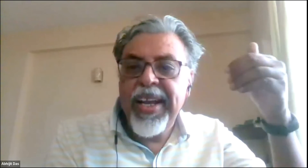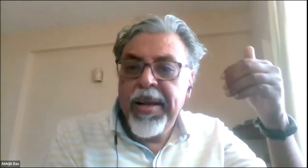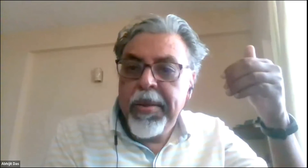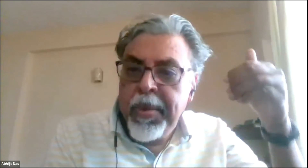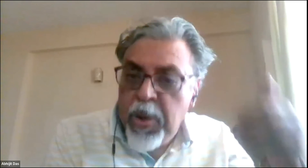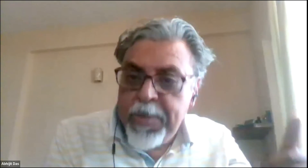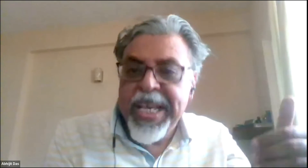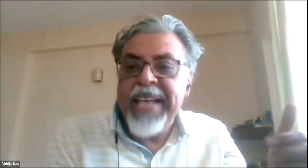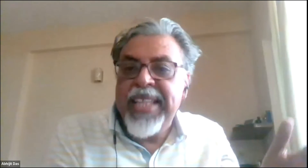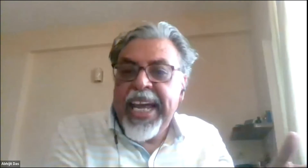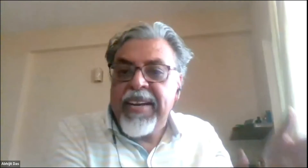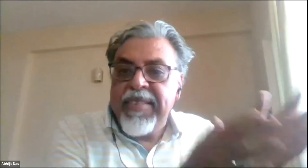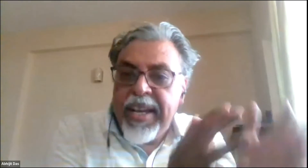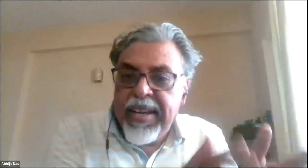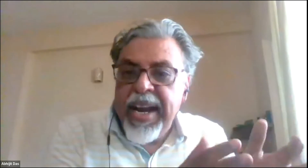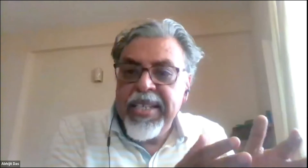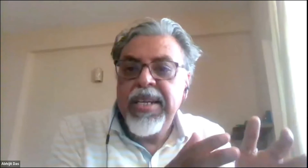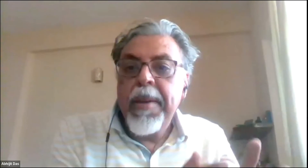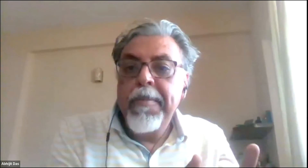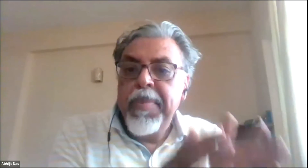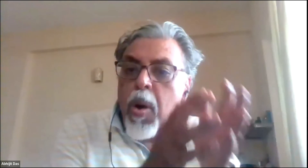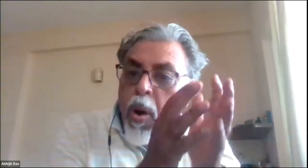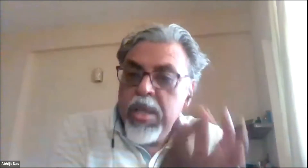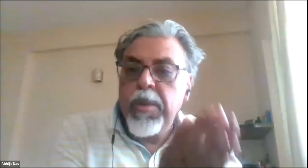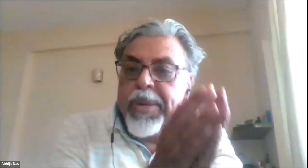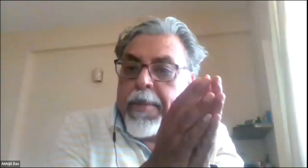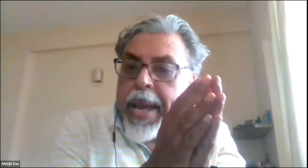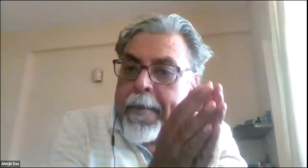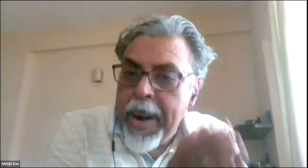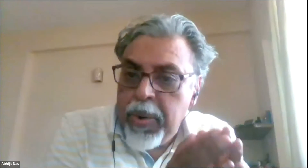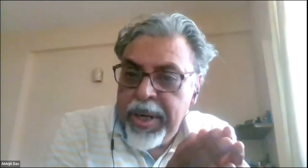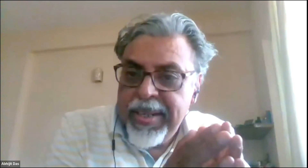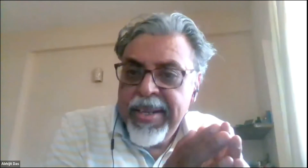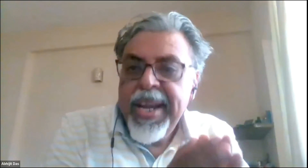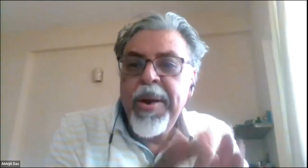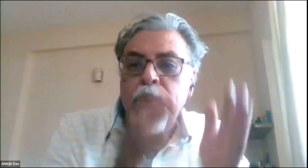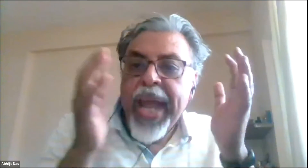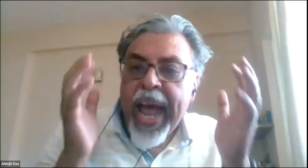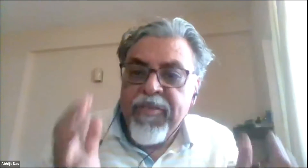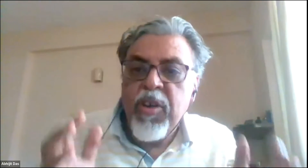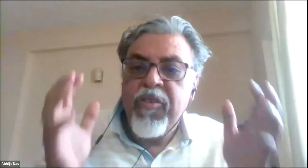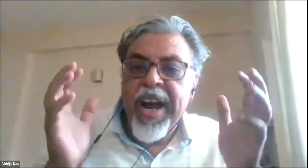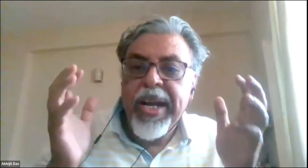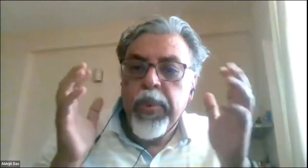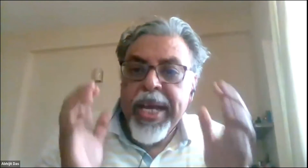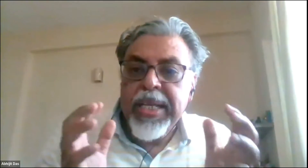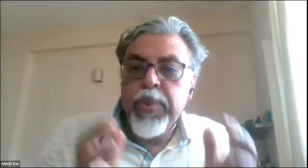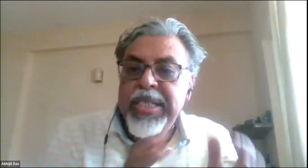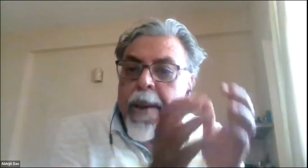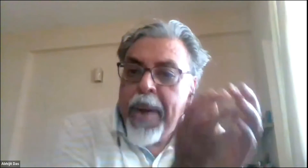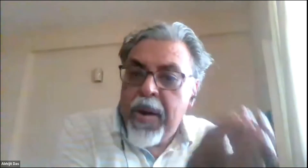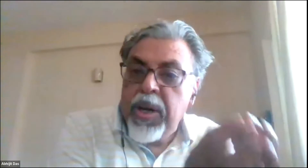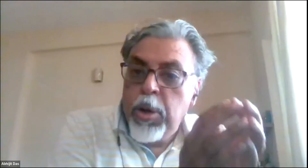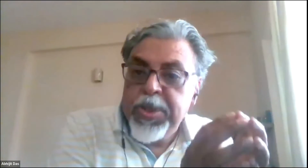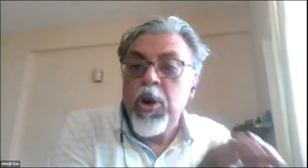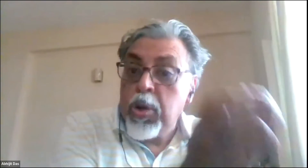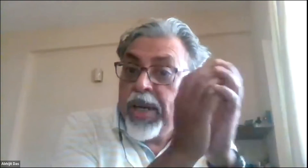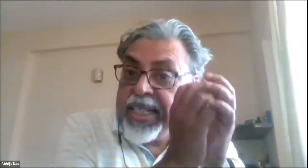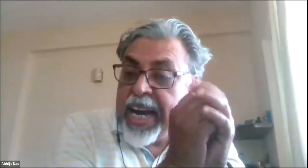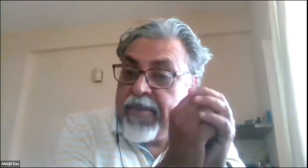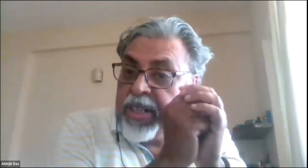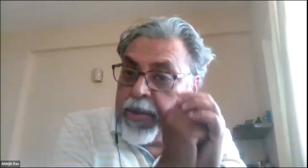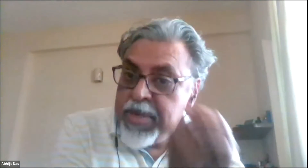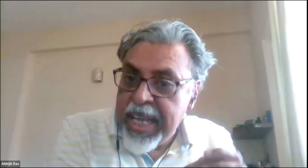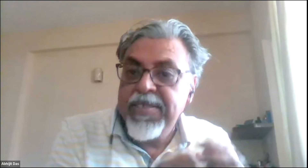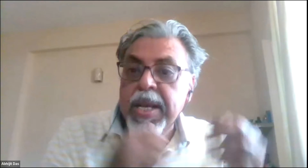Older groups, as they get recognized, also become empowered. We have to find ways in which empowered groups not